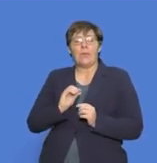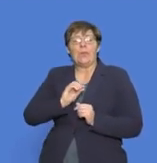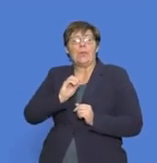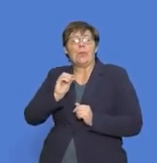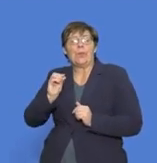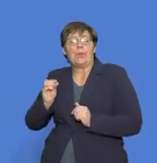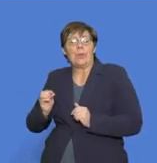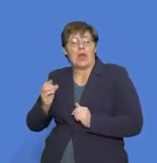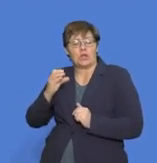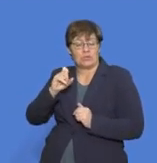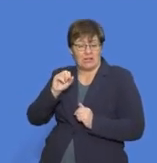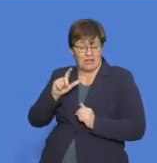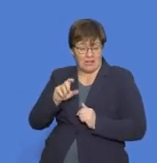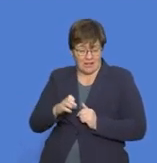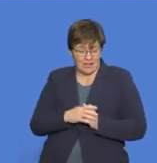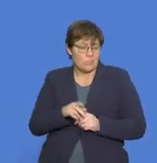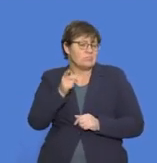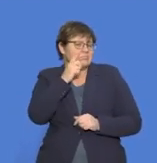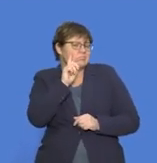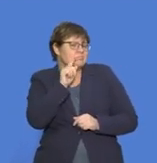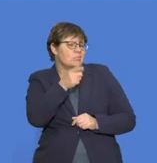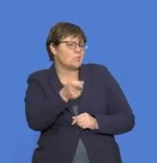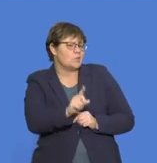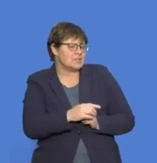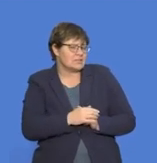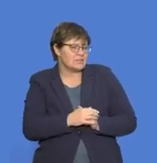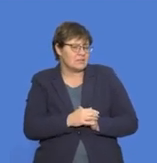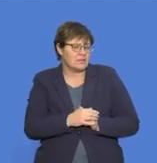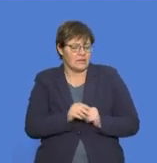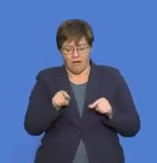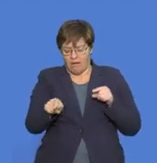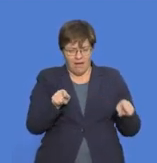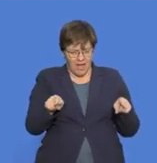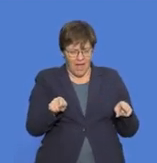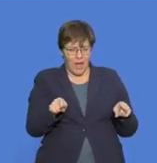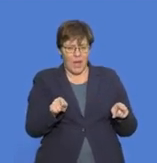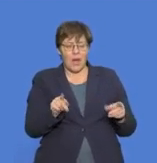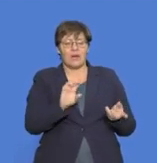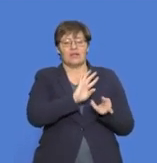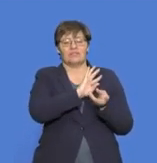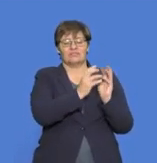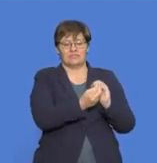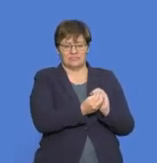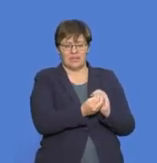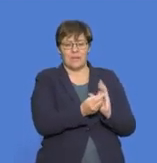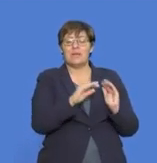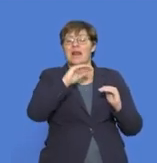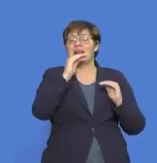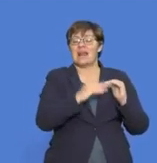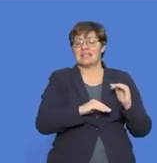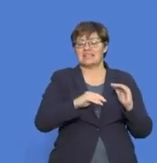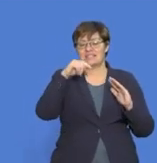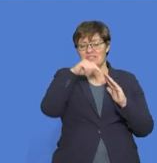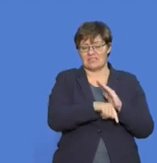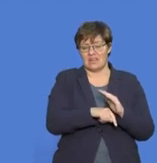thin cuticle. So what they're testing here is how different plants are adapted to lessen the